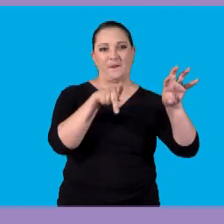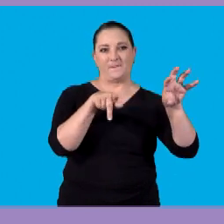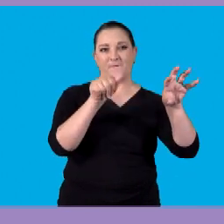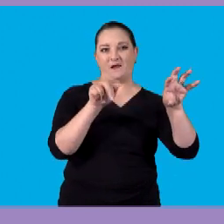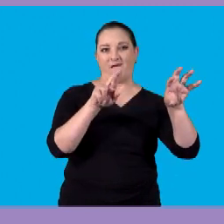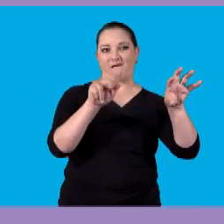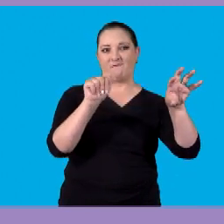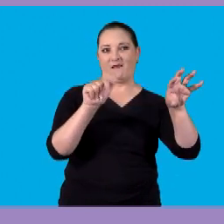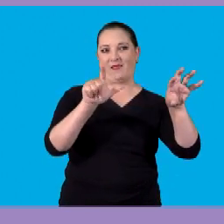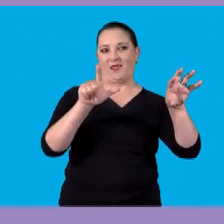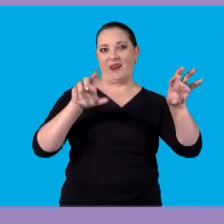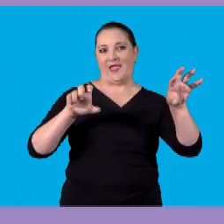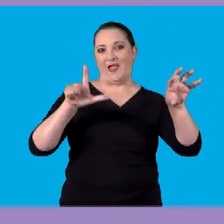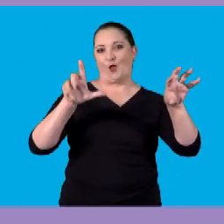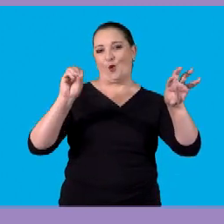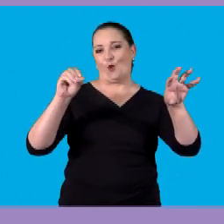parallelogram.